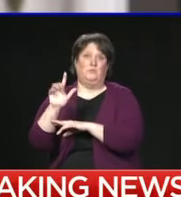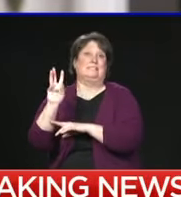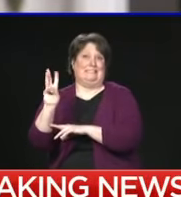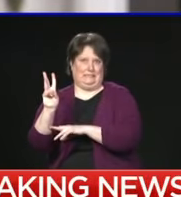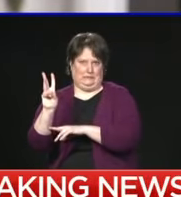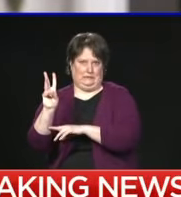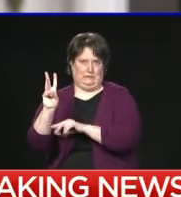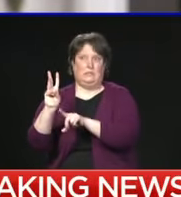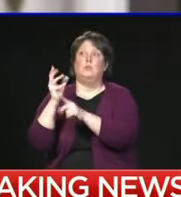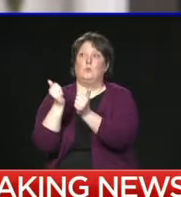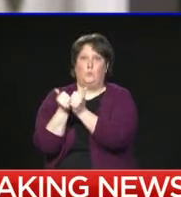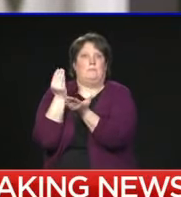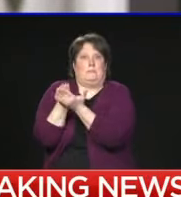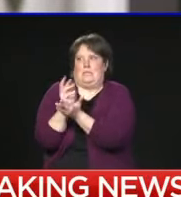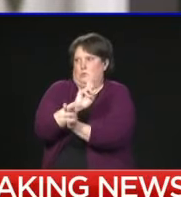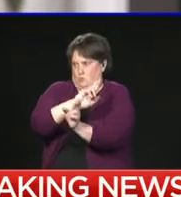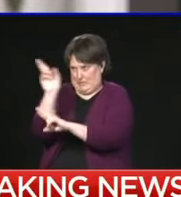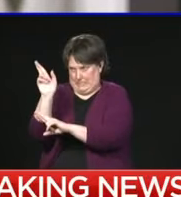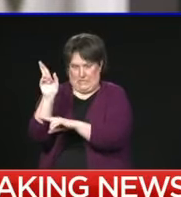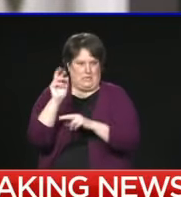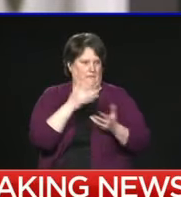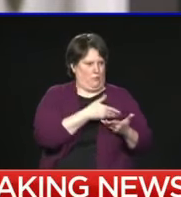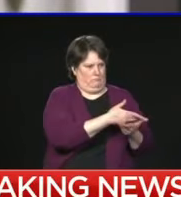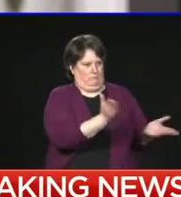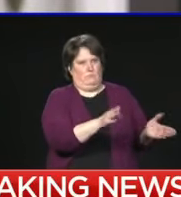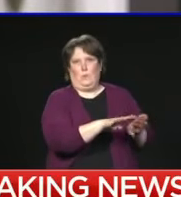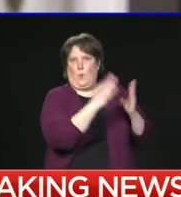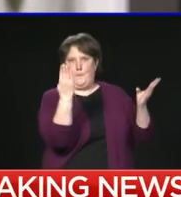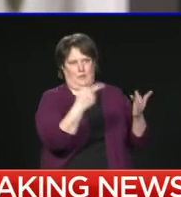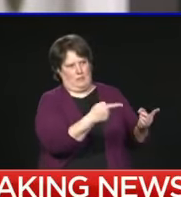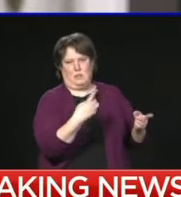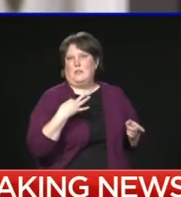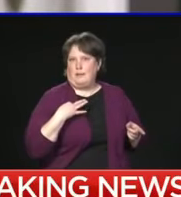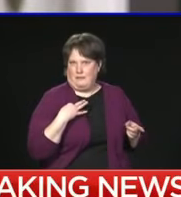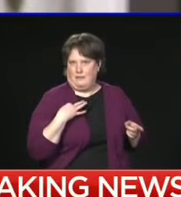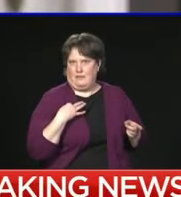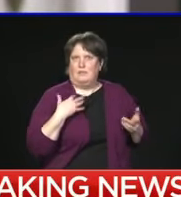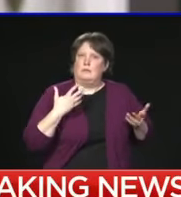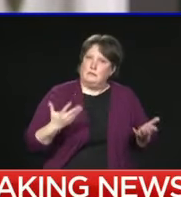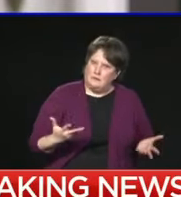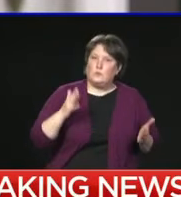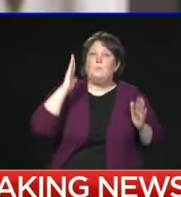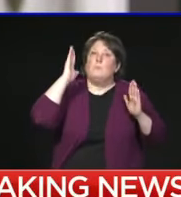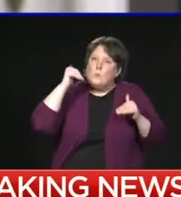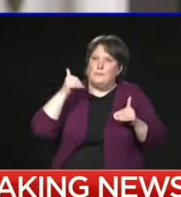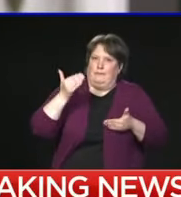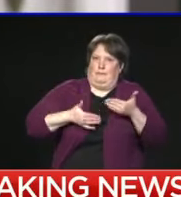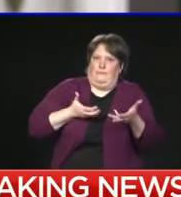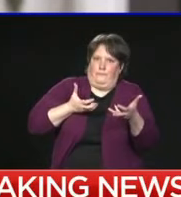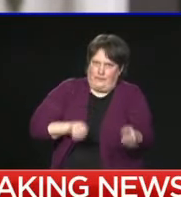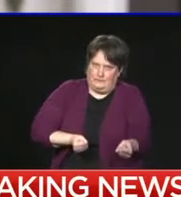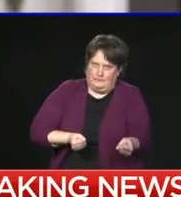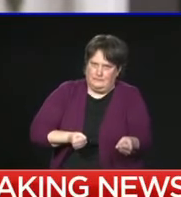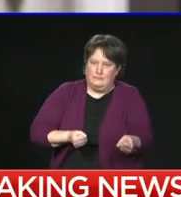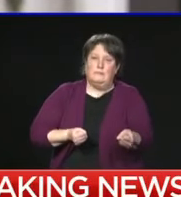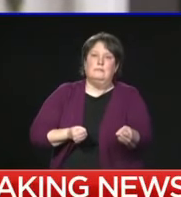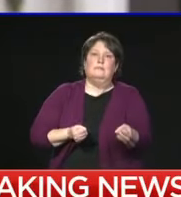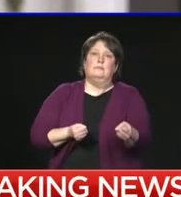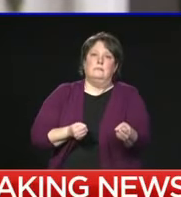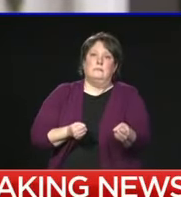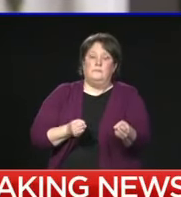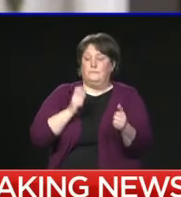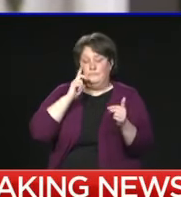place online for April 6th, with money flowing in the days, in the very few days thereafter. We hope to be